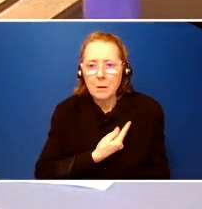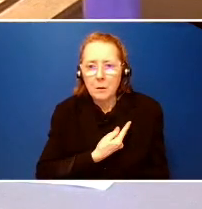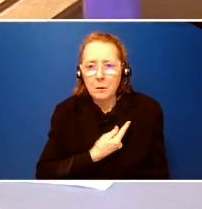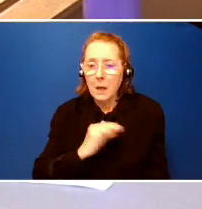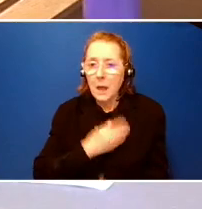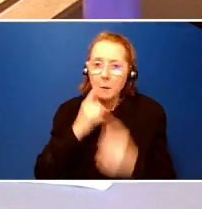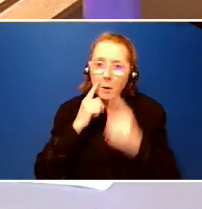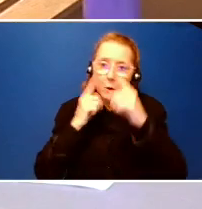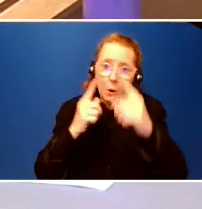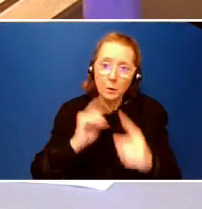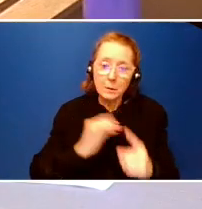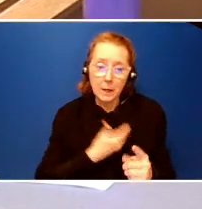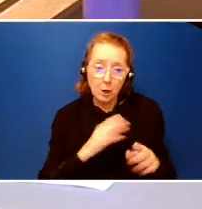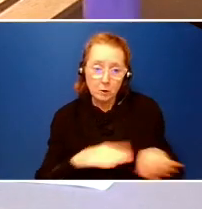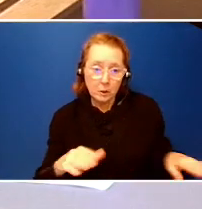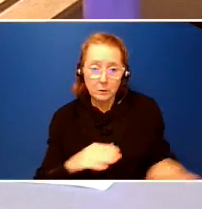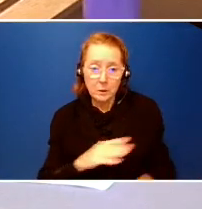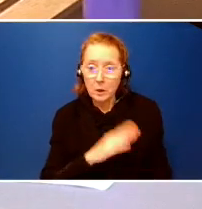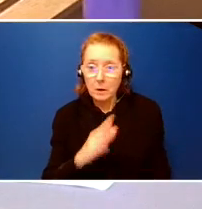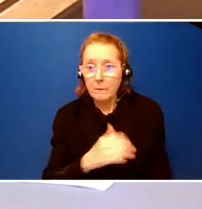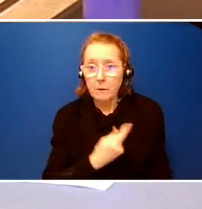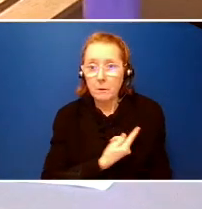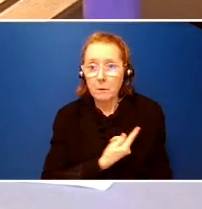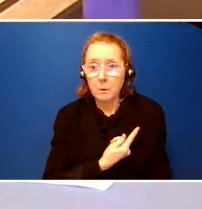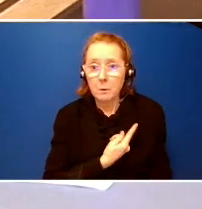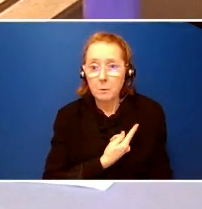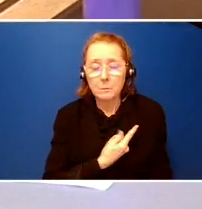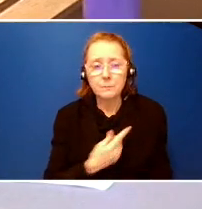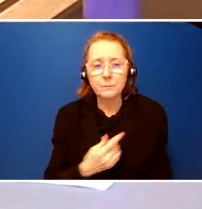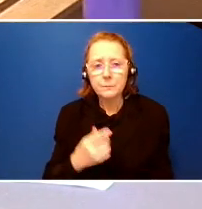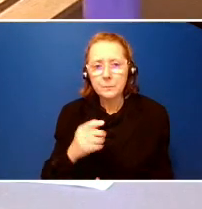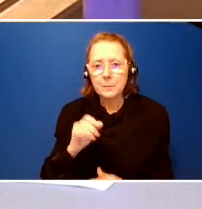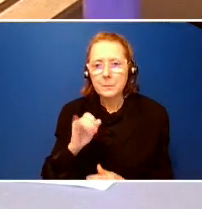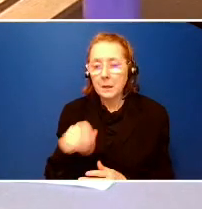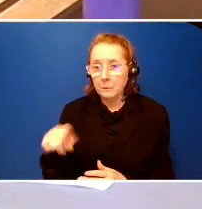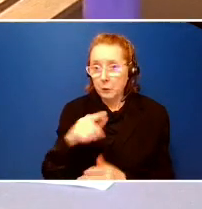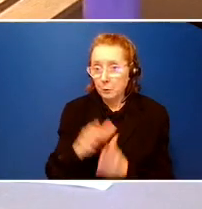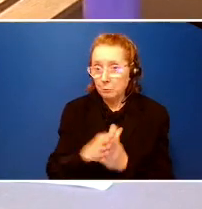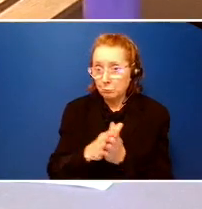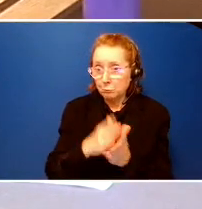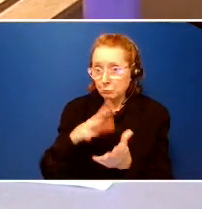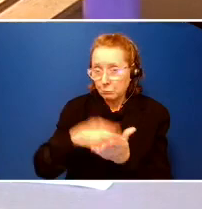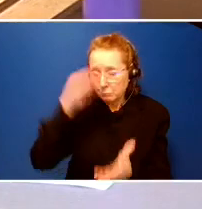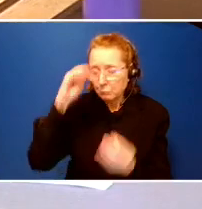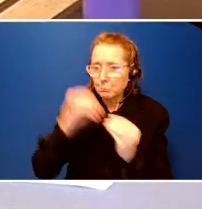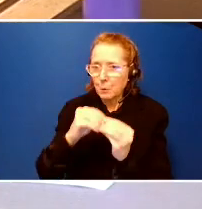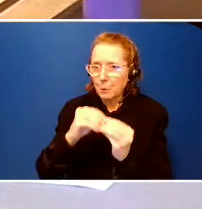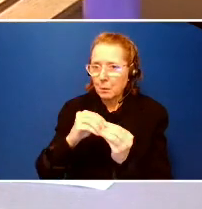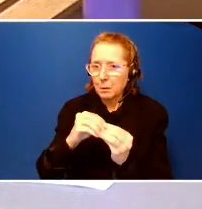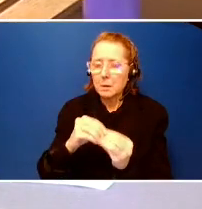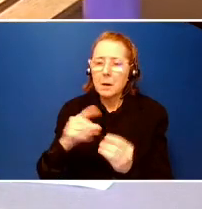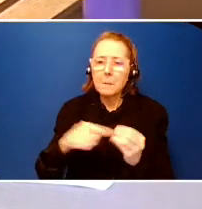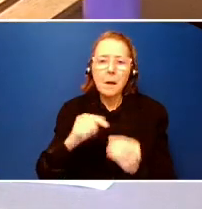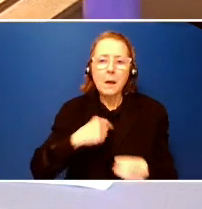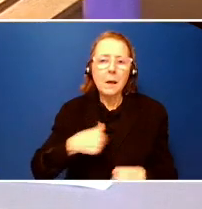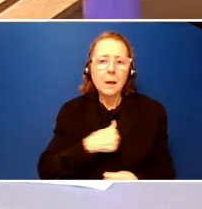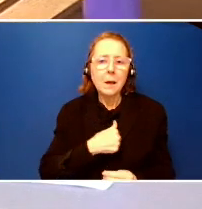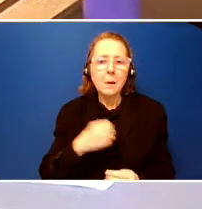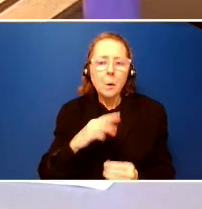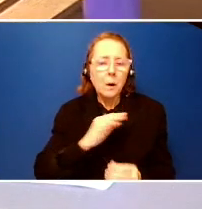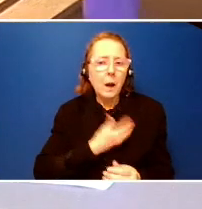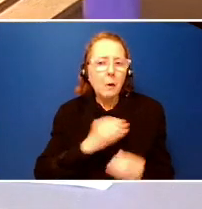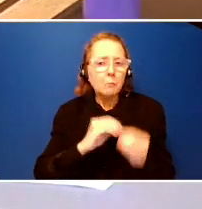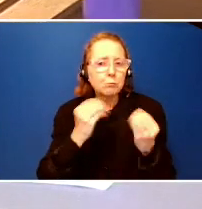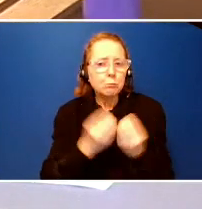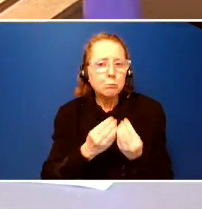that our children are not alone. So if you're at all interested in learning more about us and our organization, please reach out to me. And